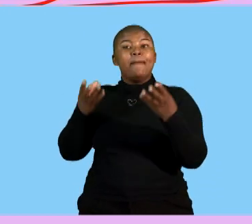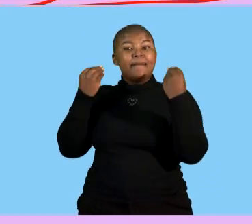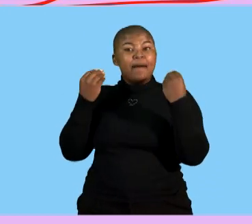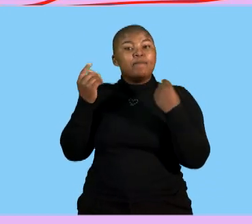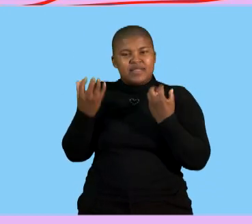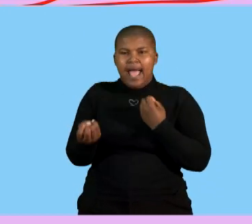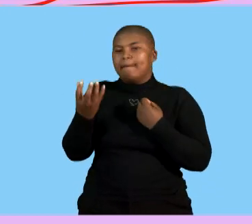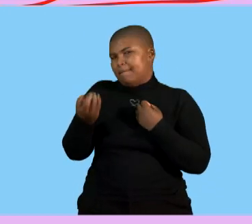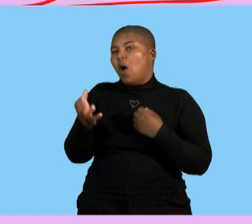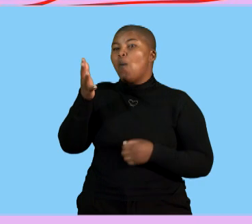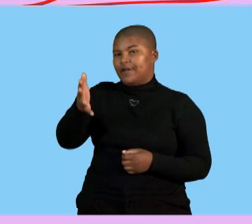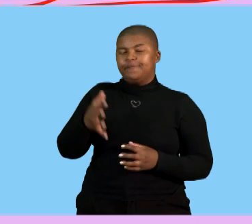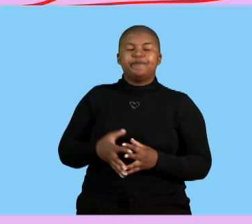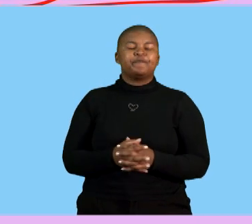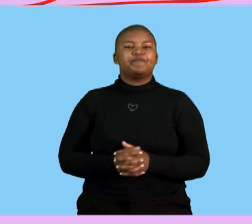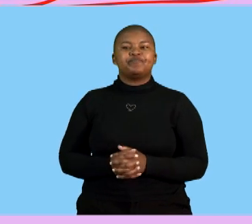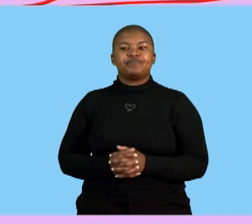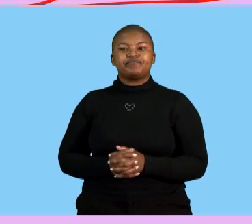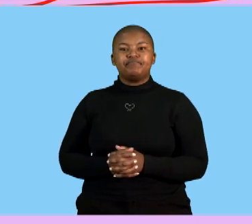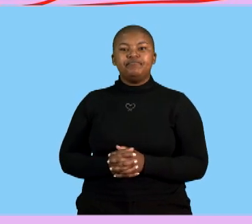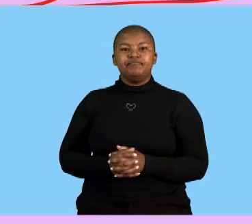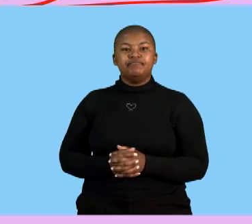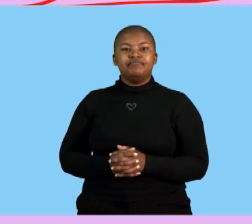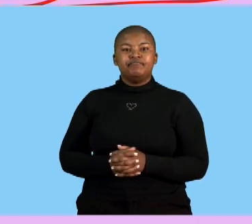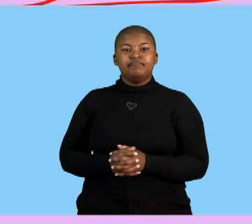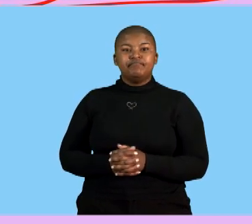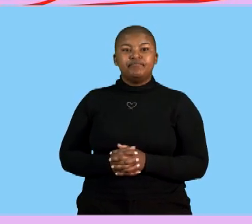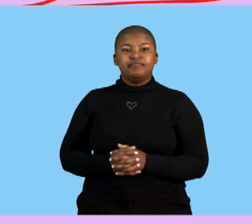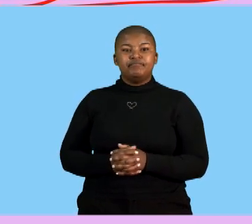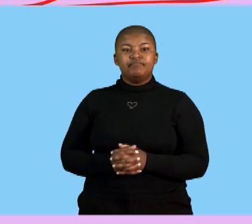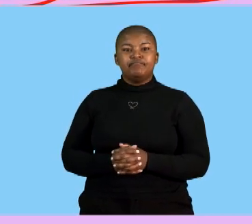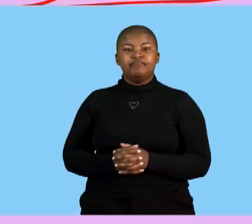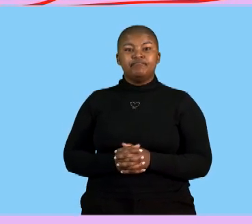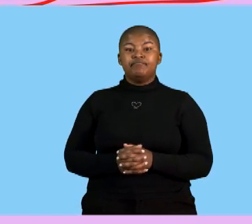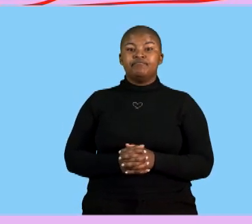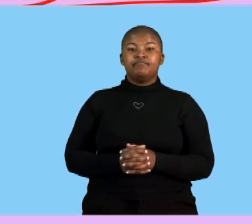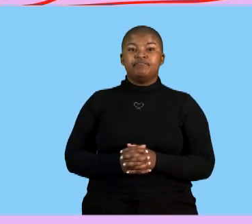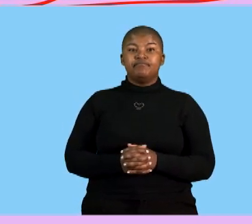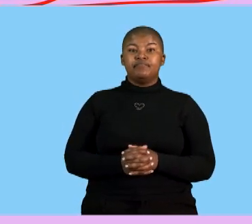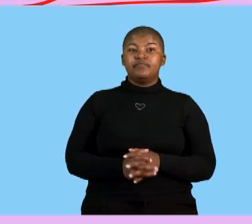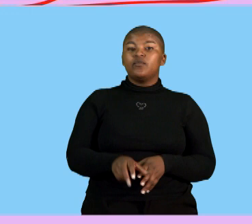will give me the unit that I want. So the distance is going to be